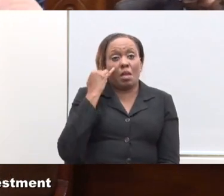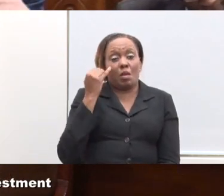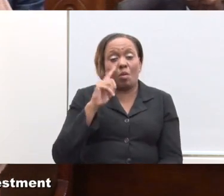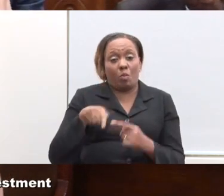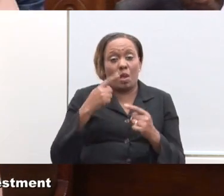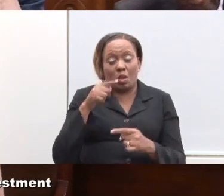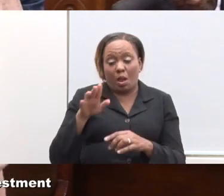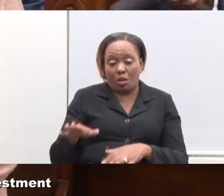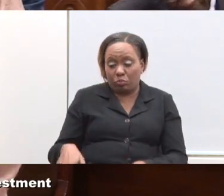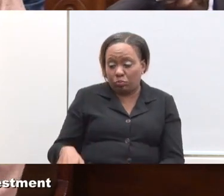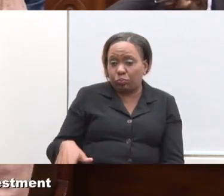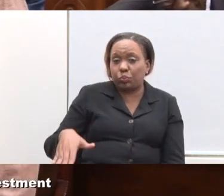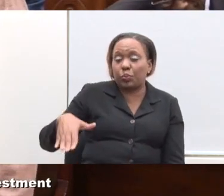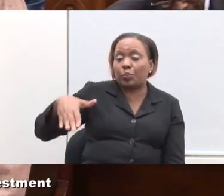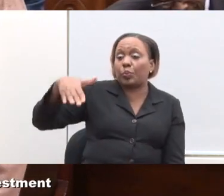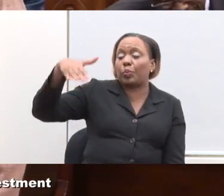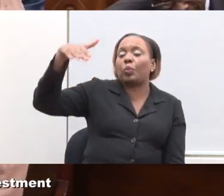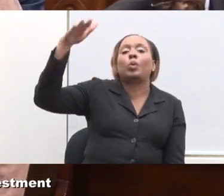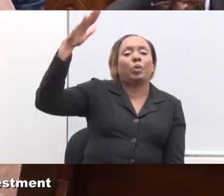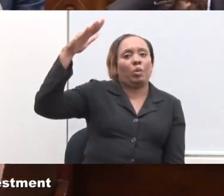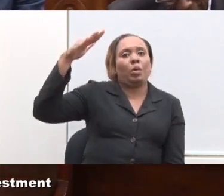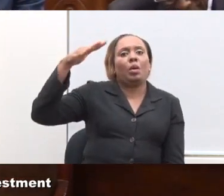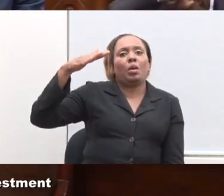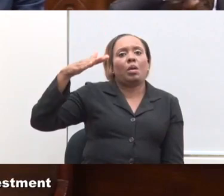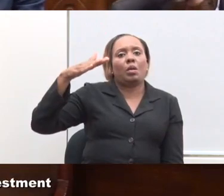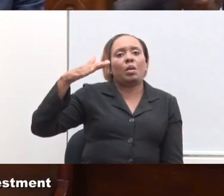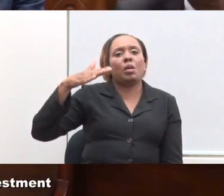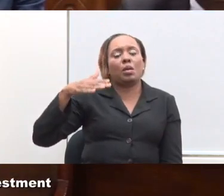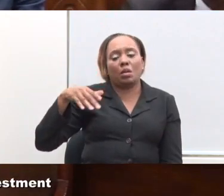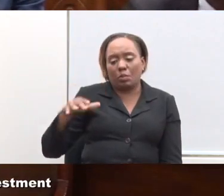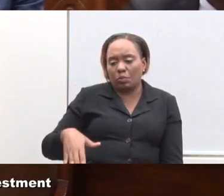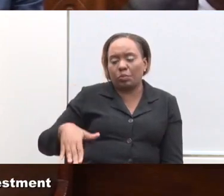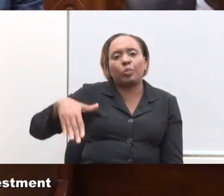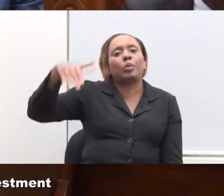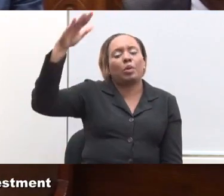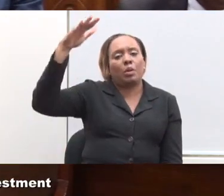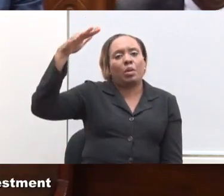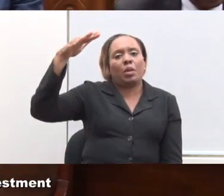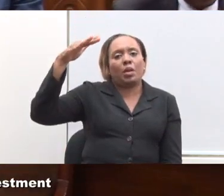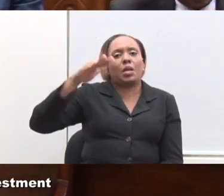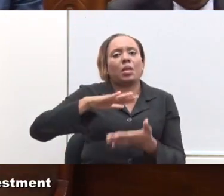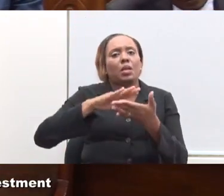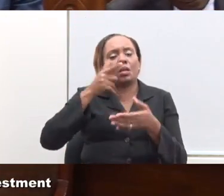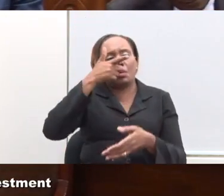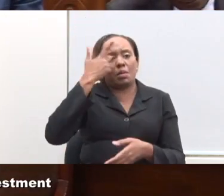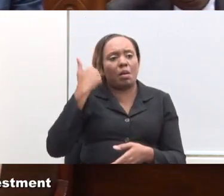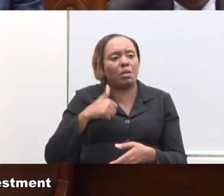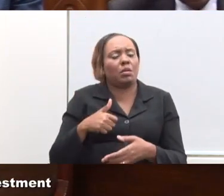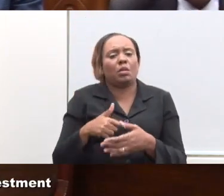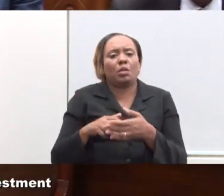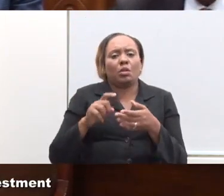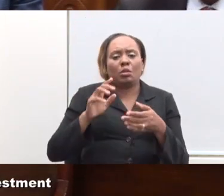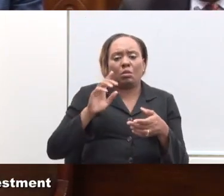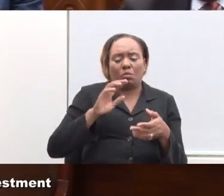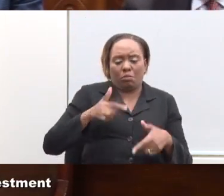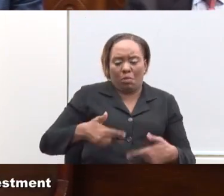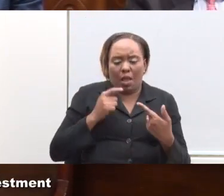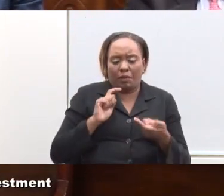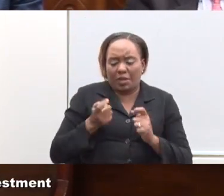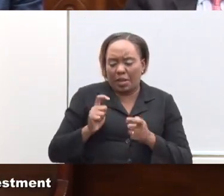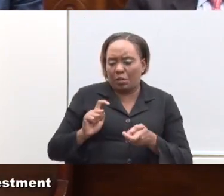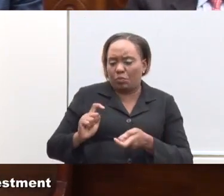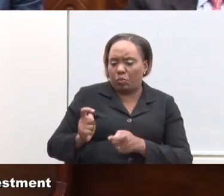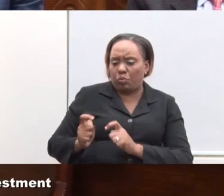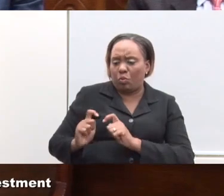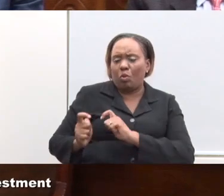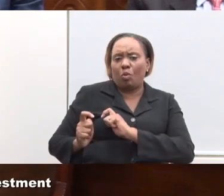and put things in your body to grow. You only get seeds moving from seeds to corn if you nurture it and give it water